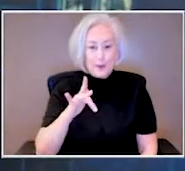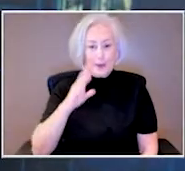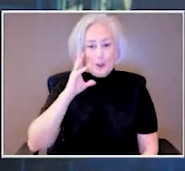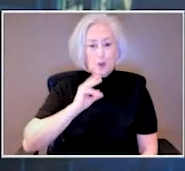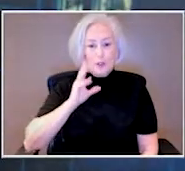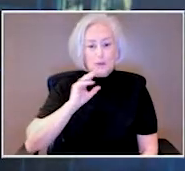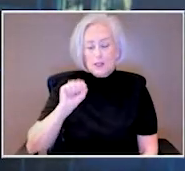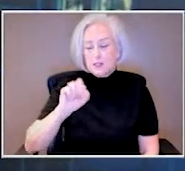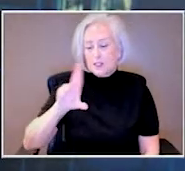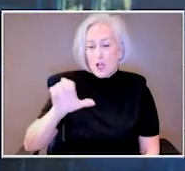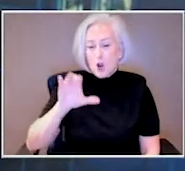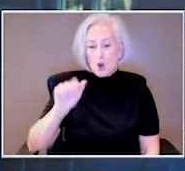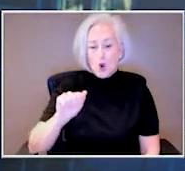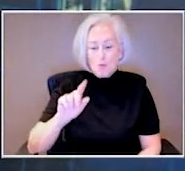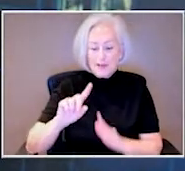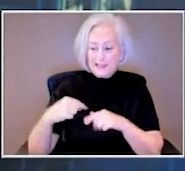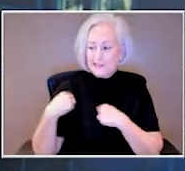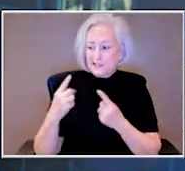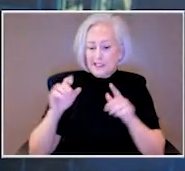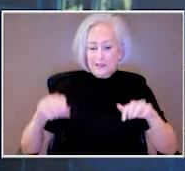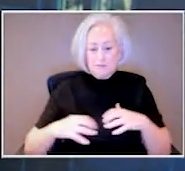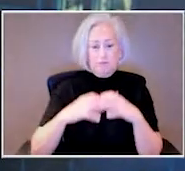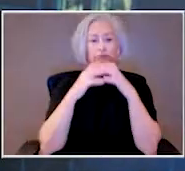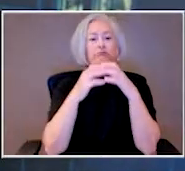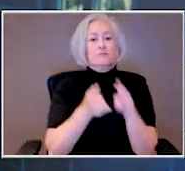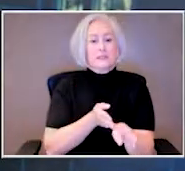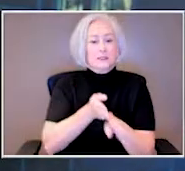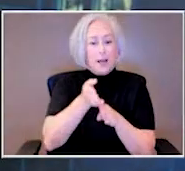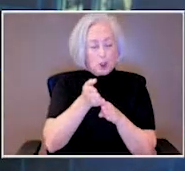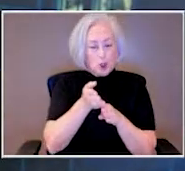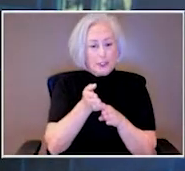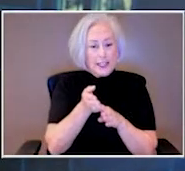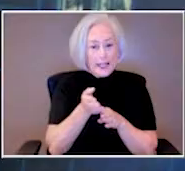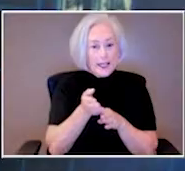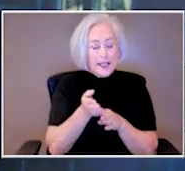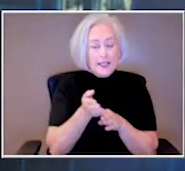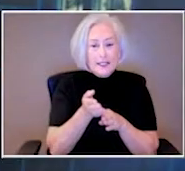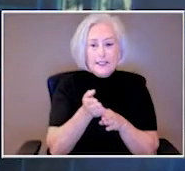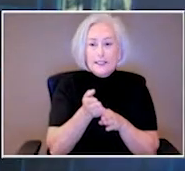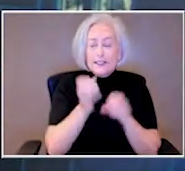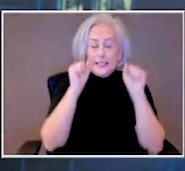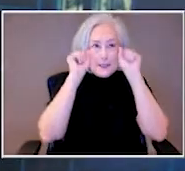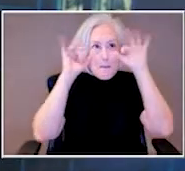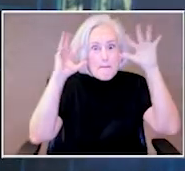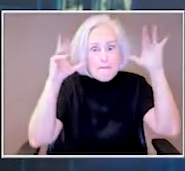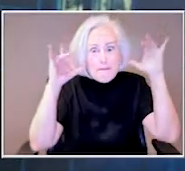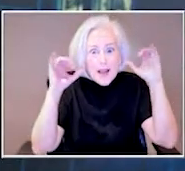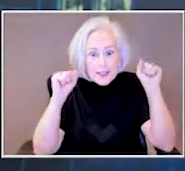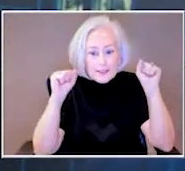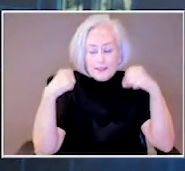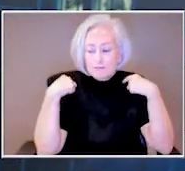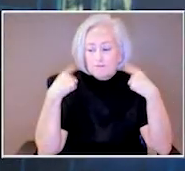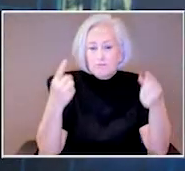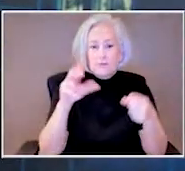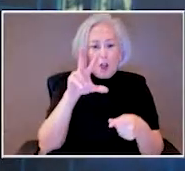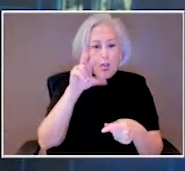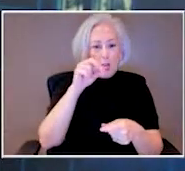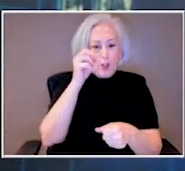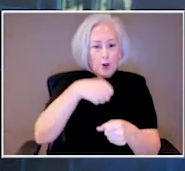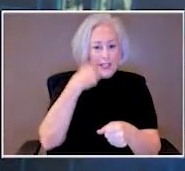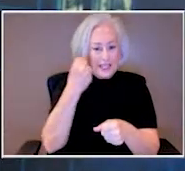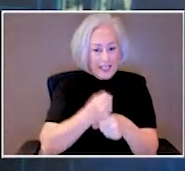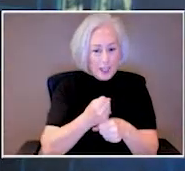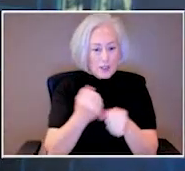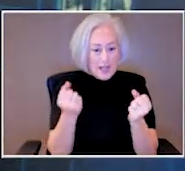its inception as a specialty. And it's remarkable to me that over this past 30 years, how much we've been